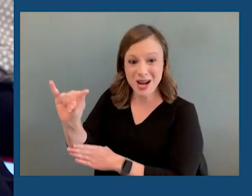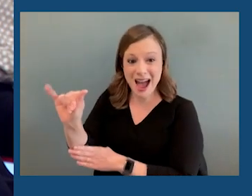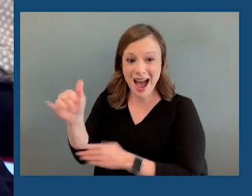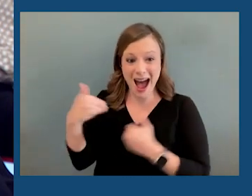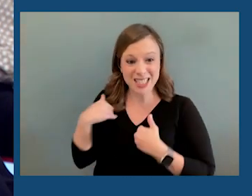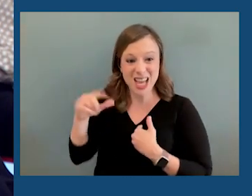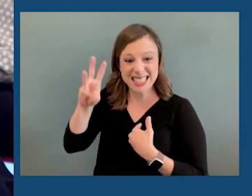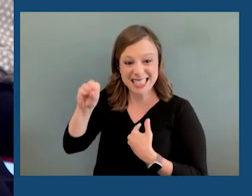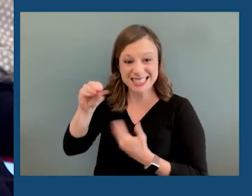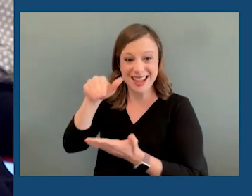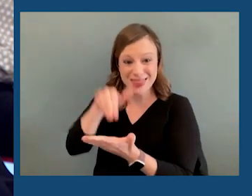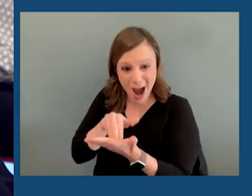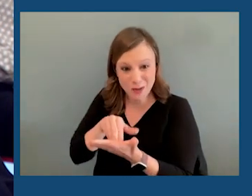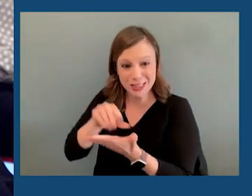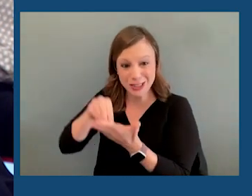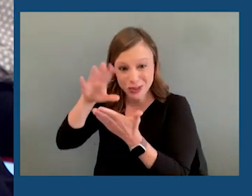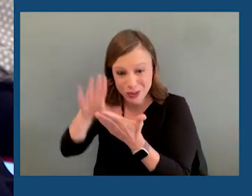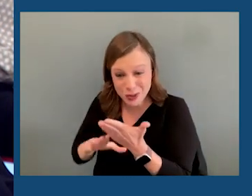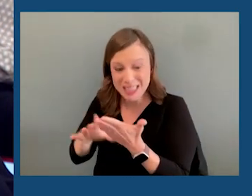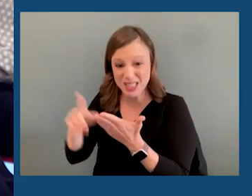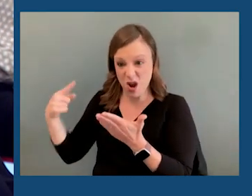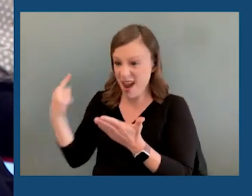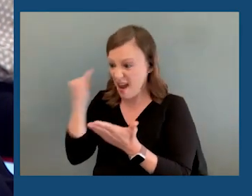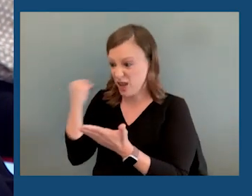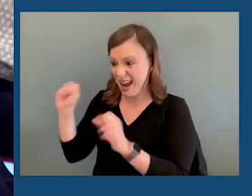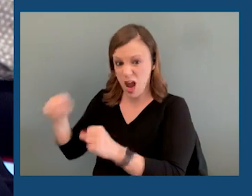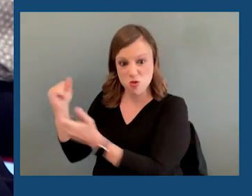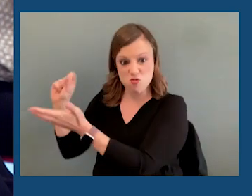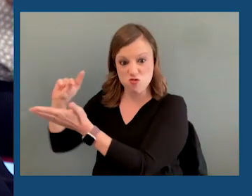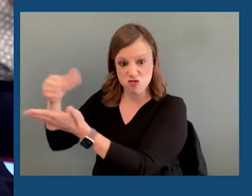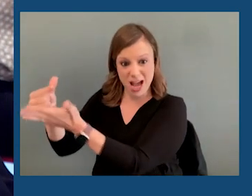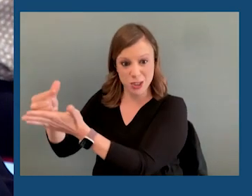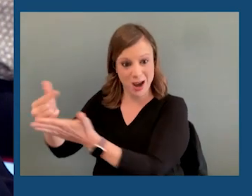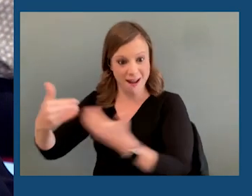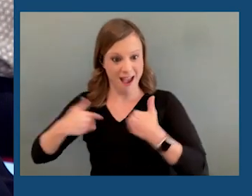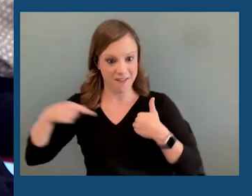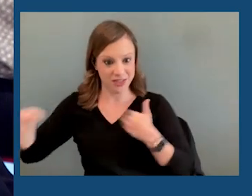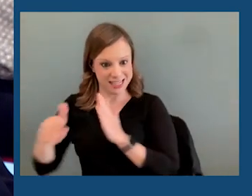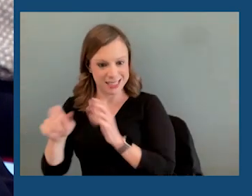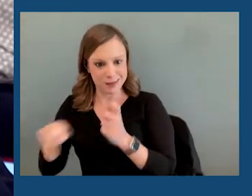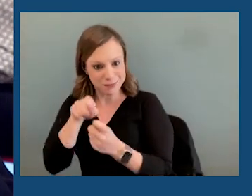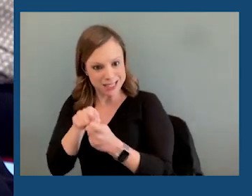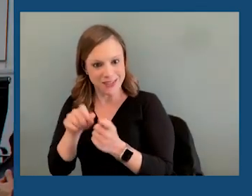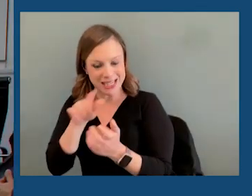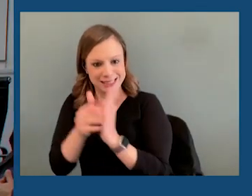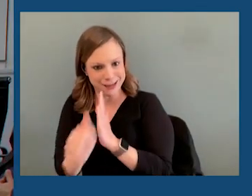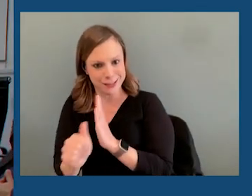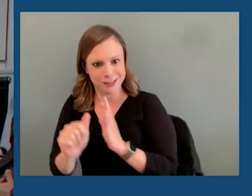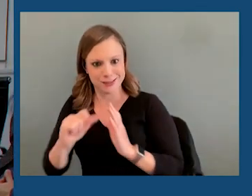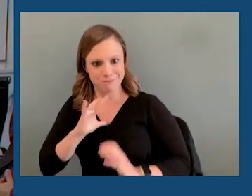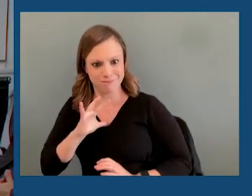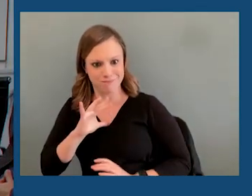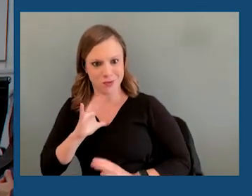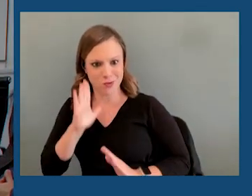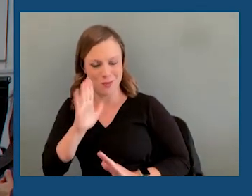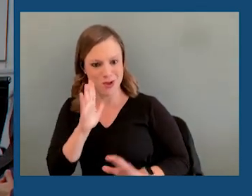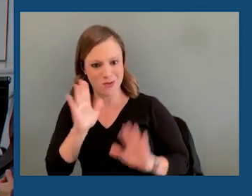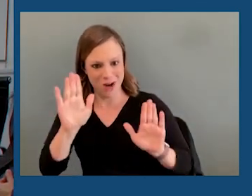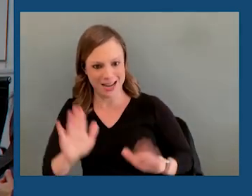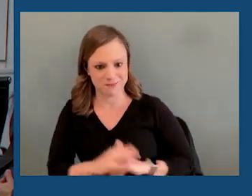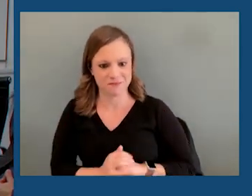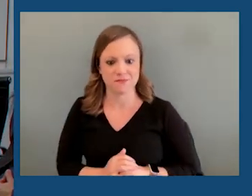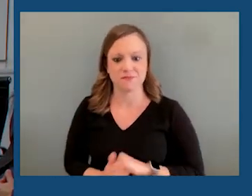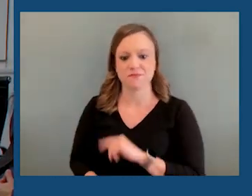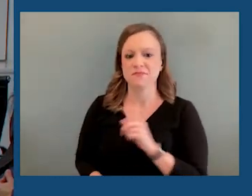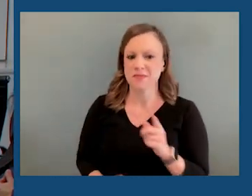is something that we plan to do. We're truly excited about this. Thank you very much for the opportunity. Thank you. Kristen, we've talked a lot, there's